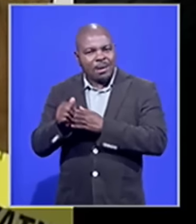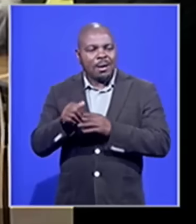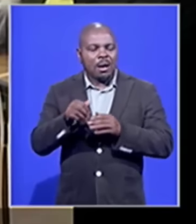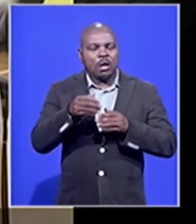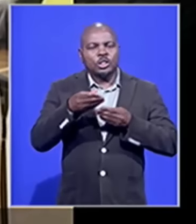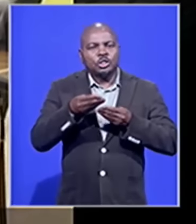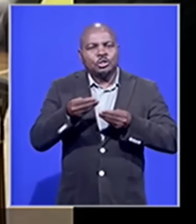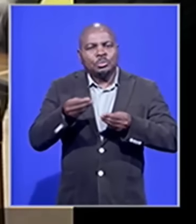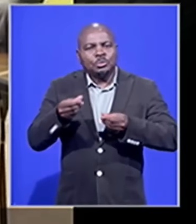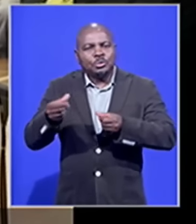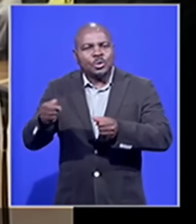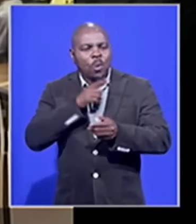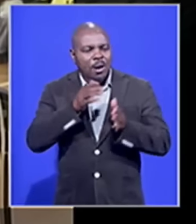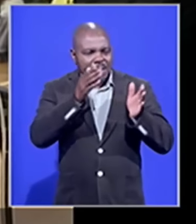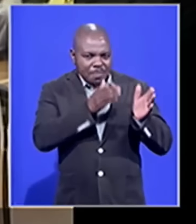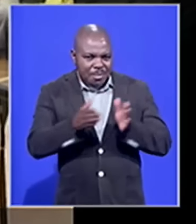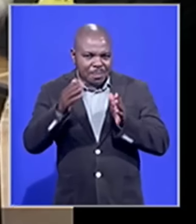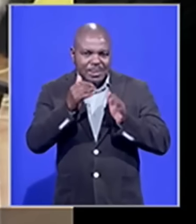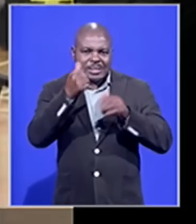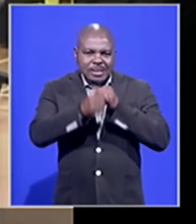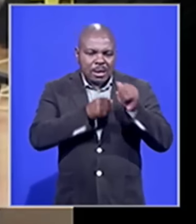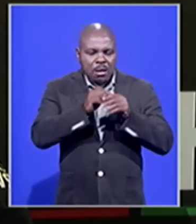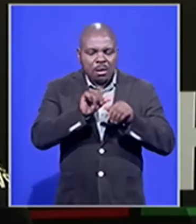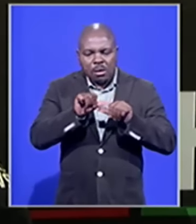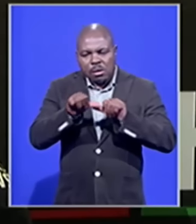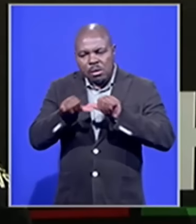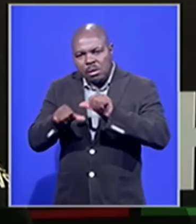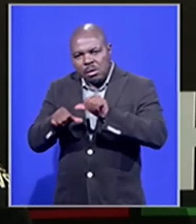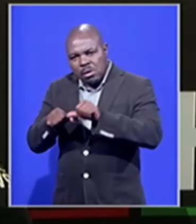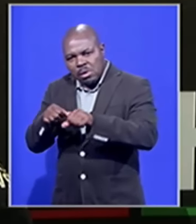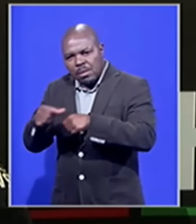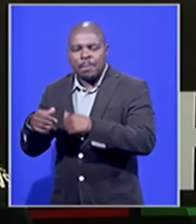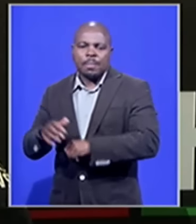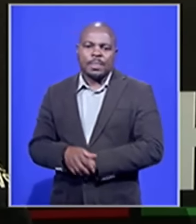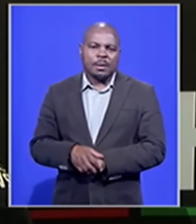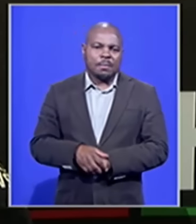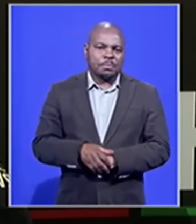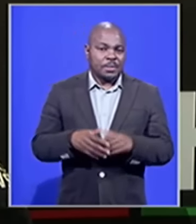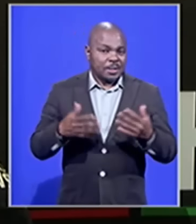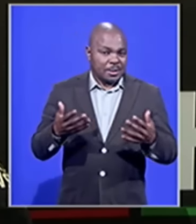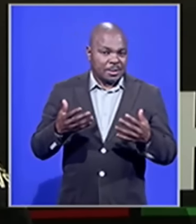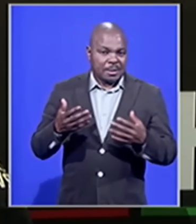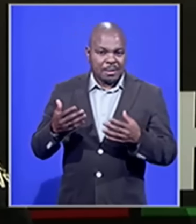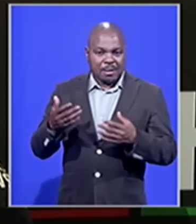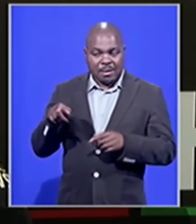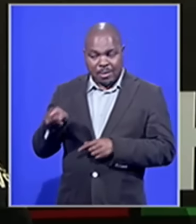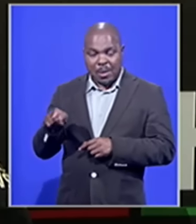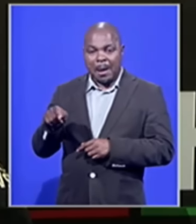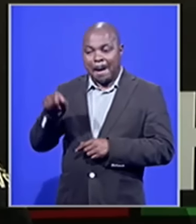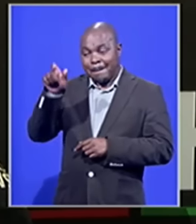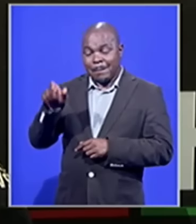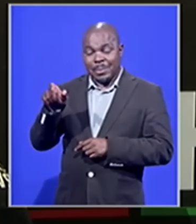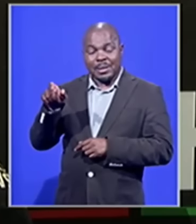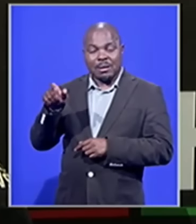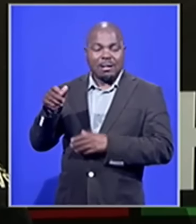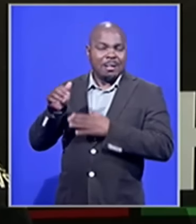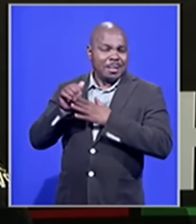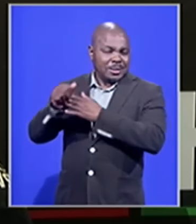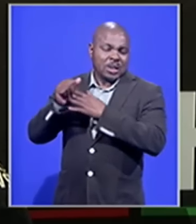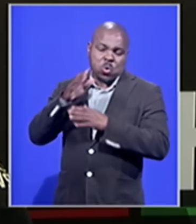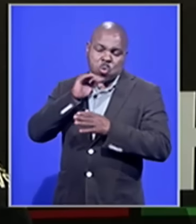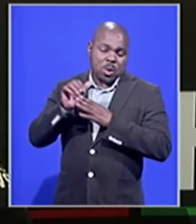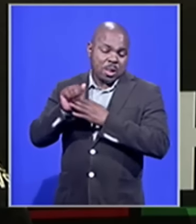the celebration is really celebrating that legacy. As a legacy of a statesman who led us, I mean, for